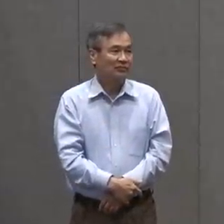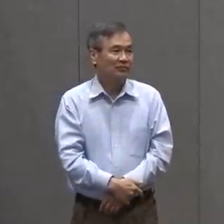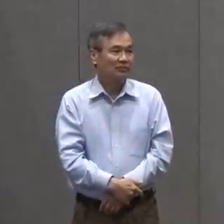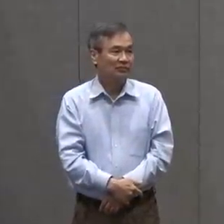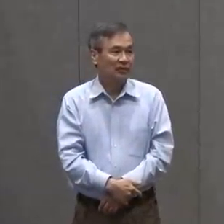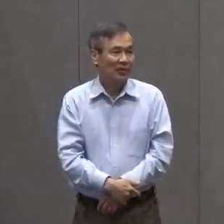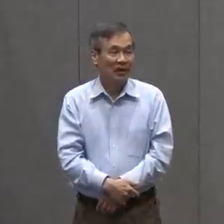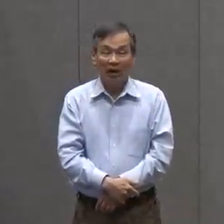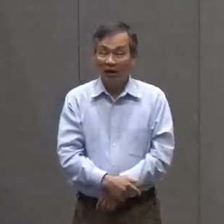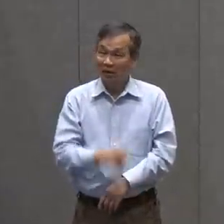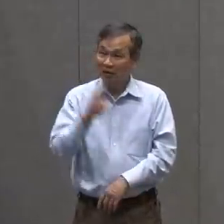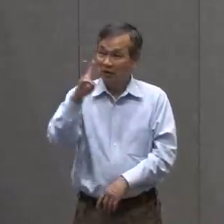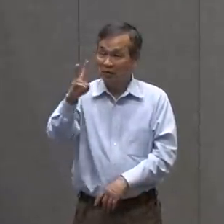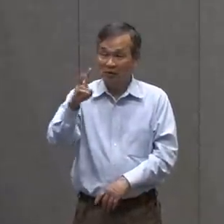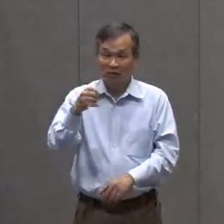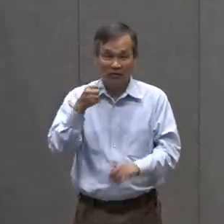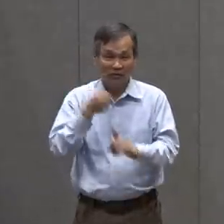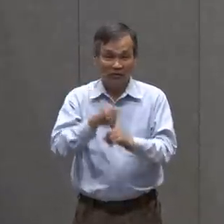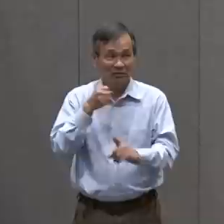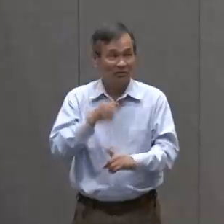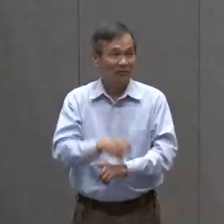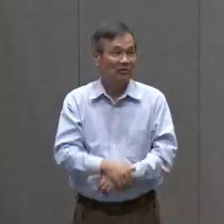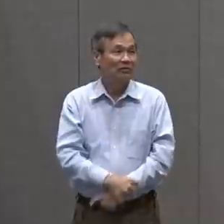Oh, and I rolled a 2.